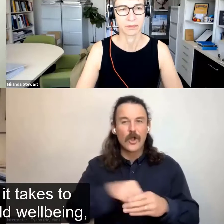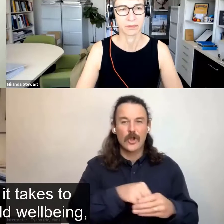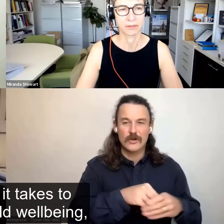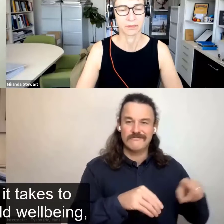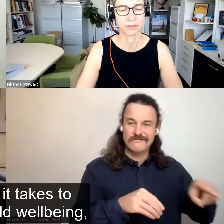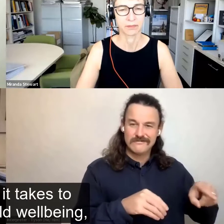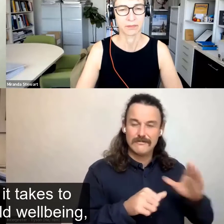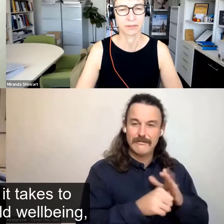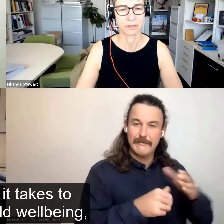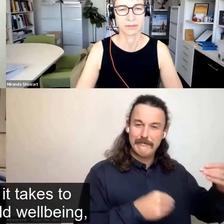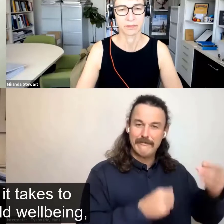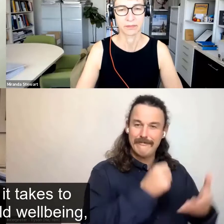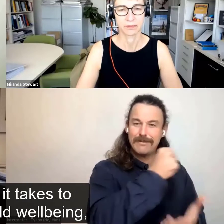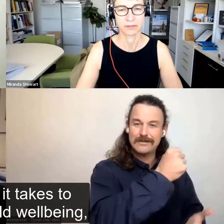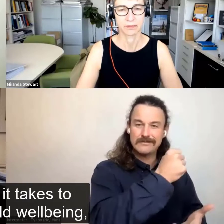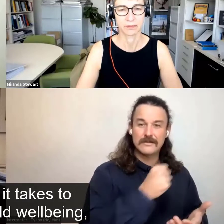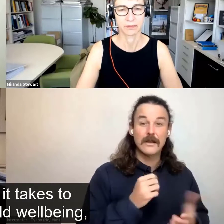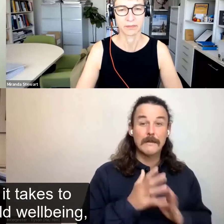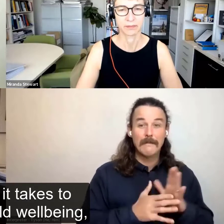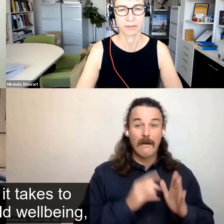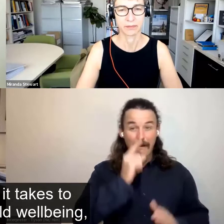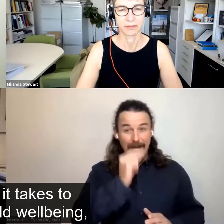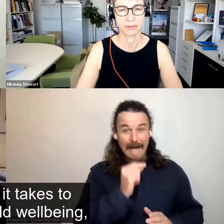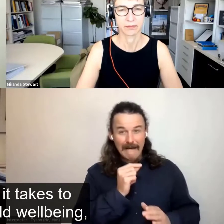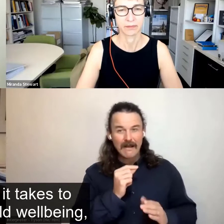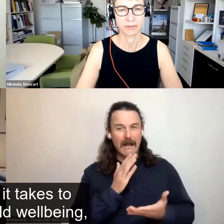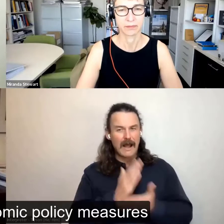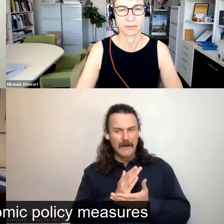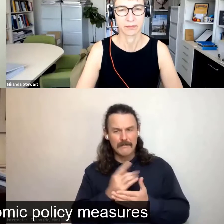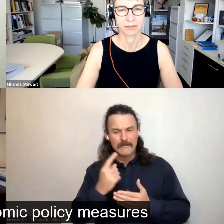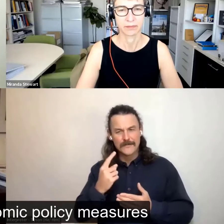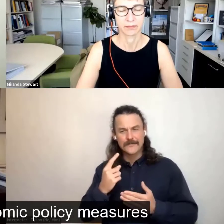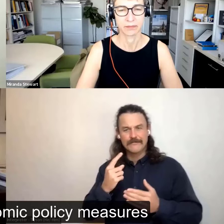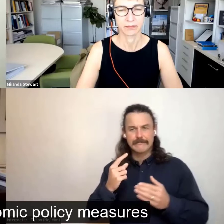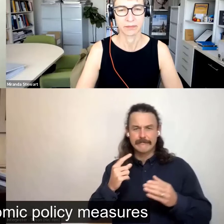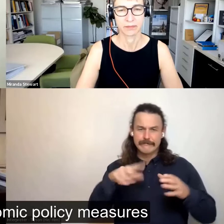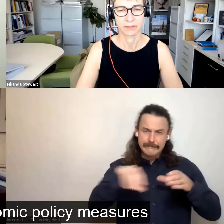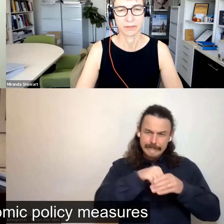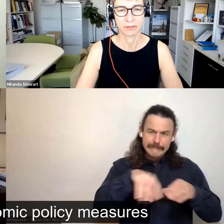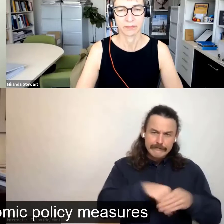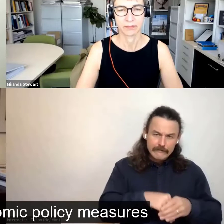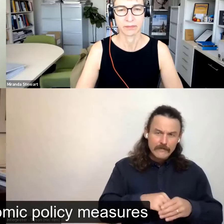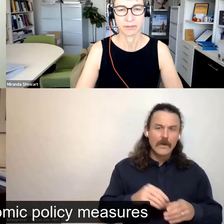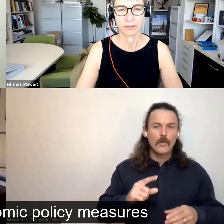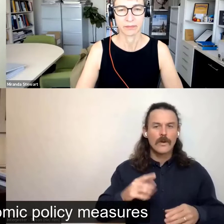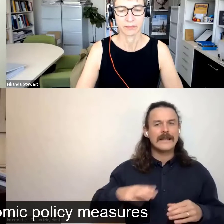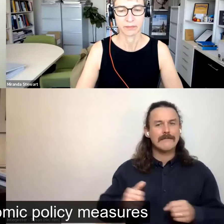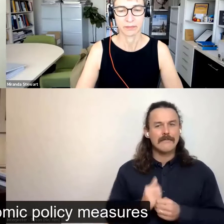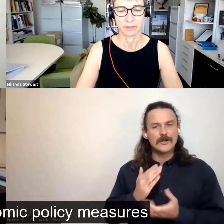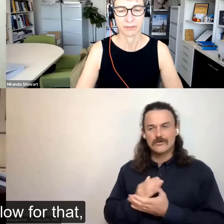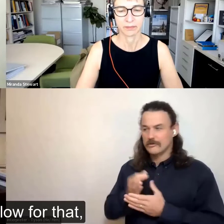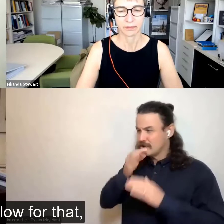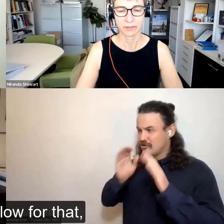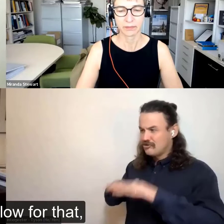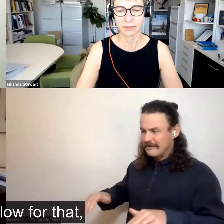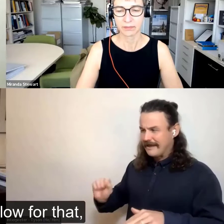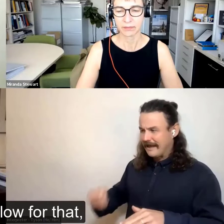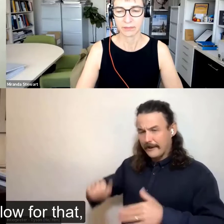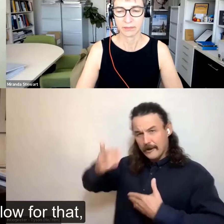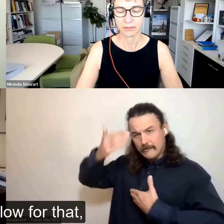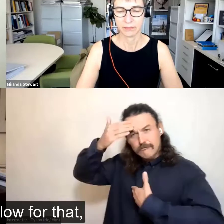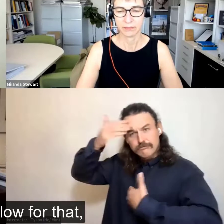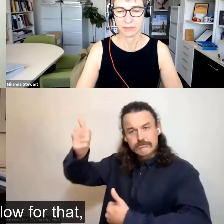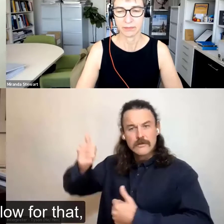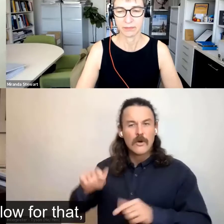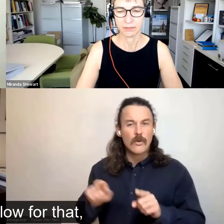deliberately on what it takes to ensure child well-being, what are the economic policy measures that will allow